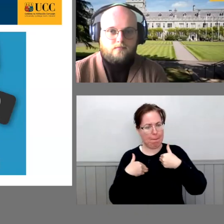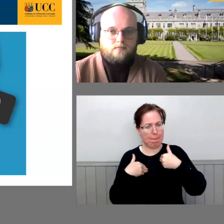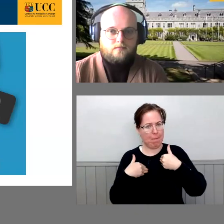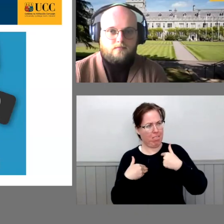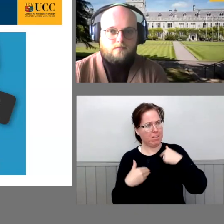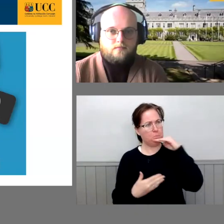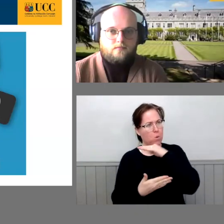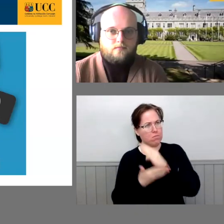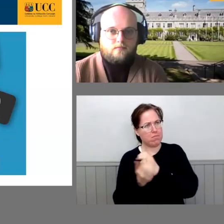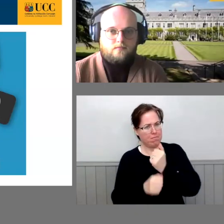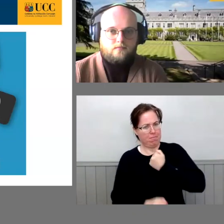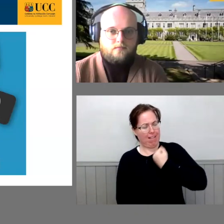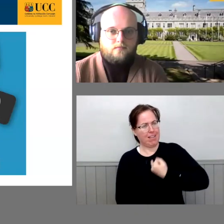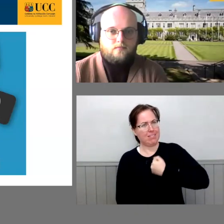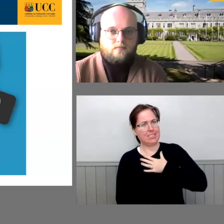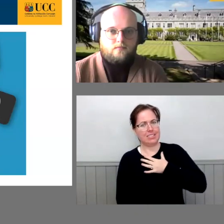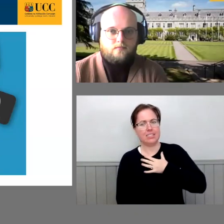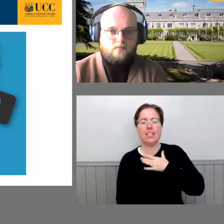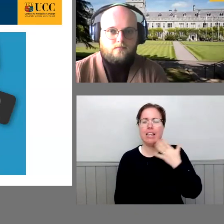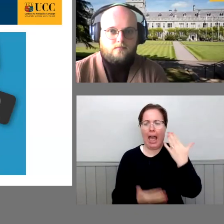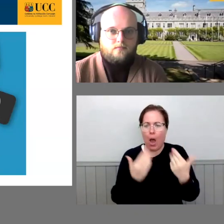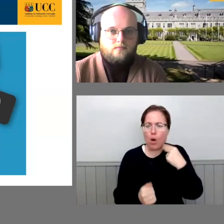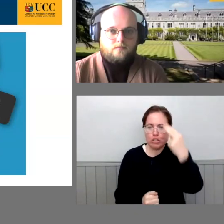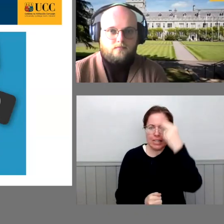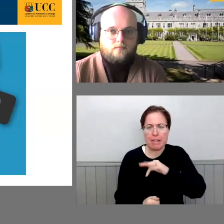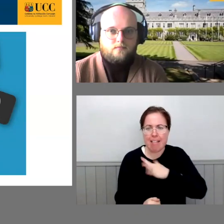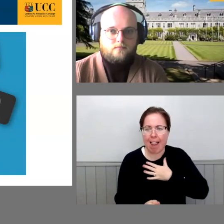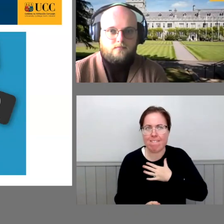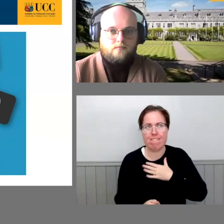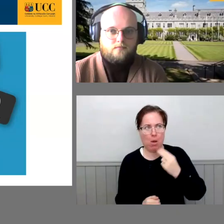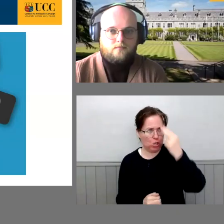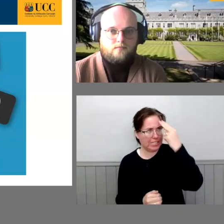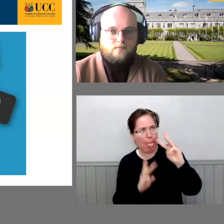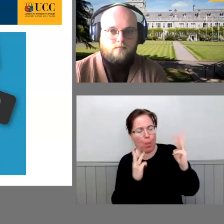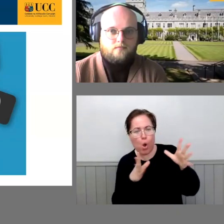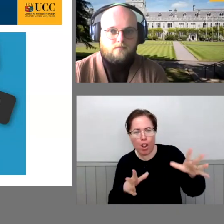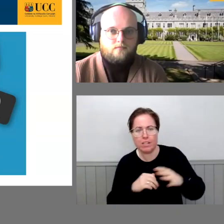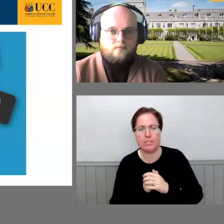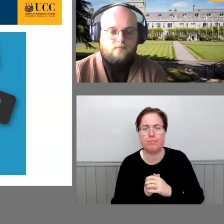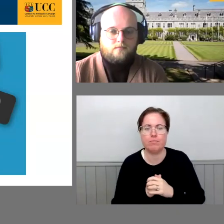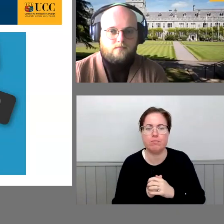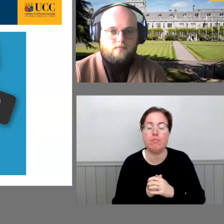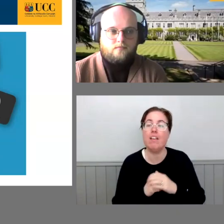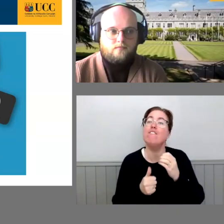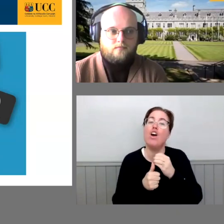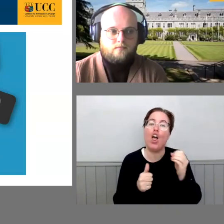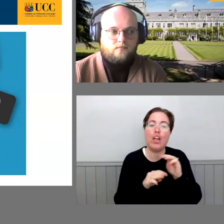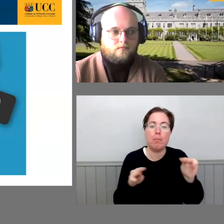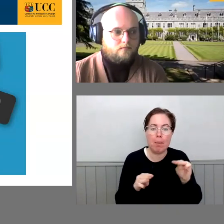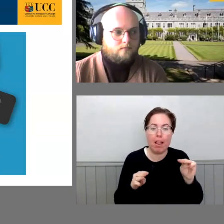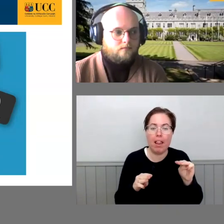important part of their identity and how they understand themselves and the world. For others,